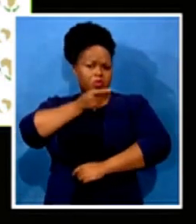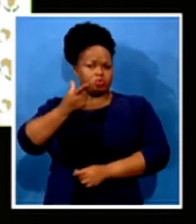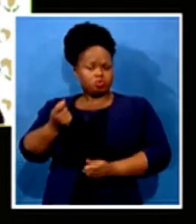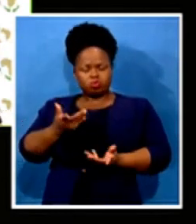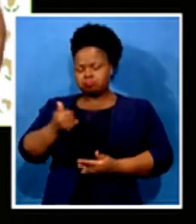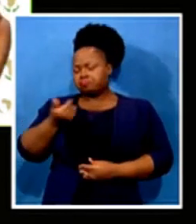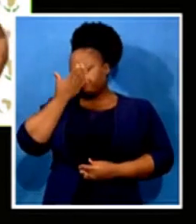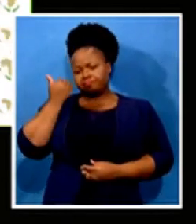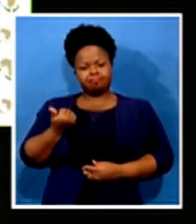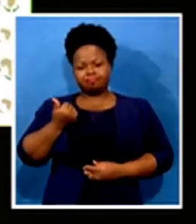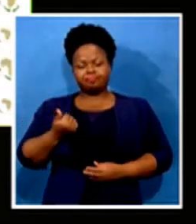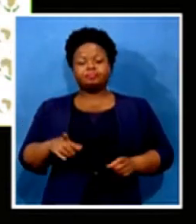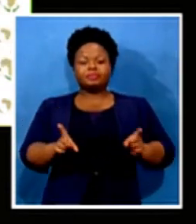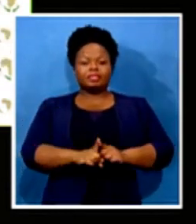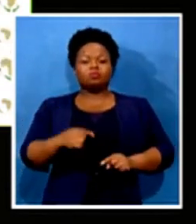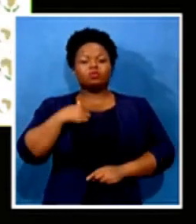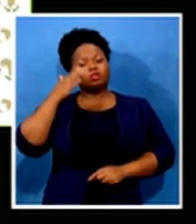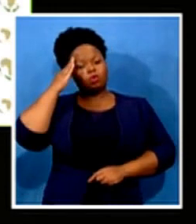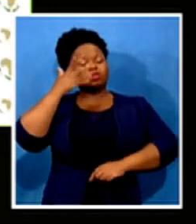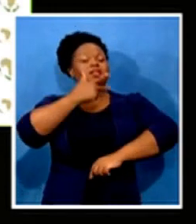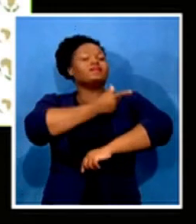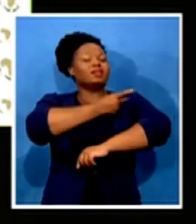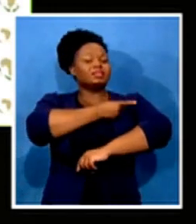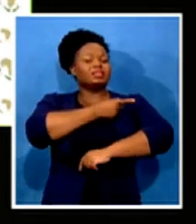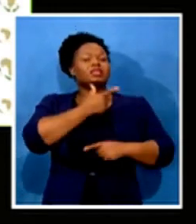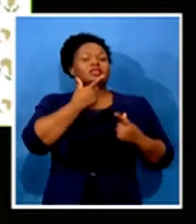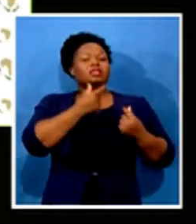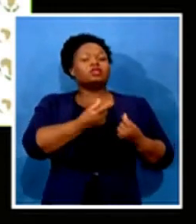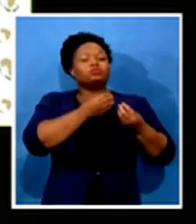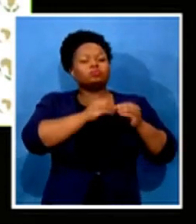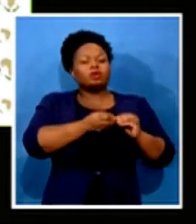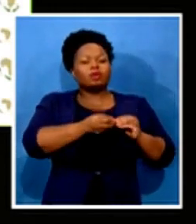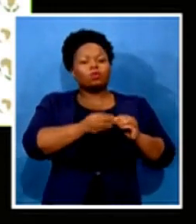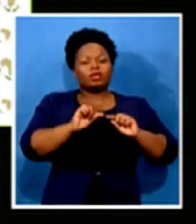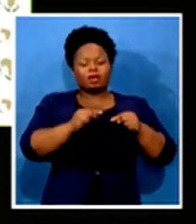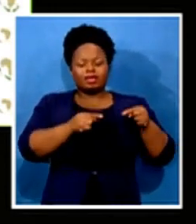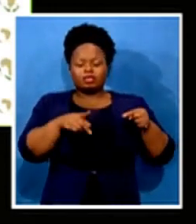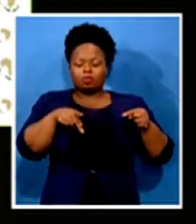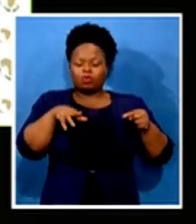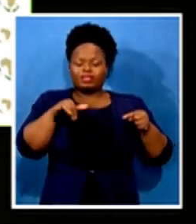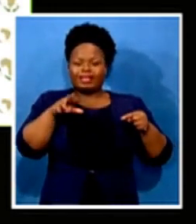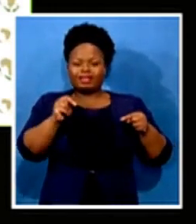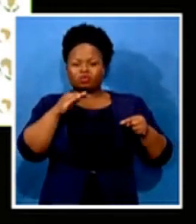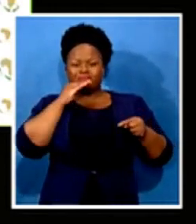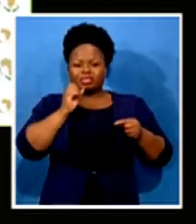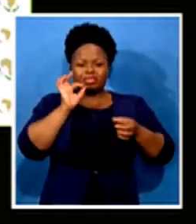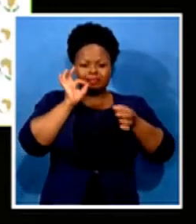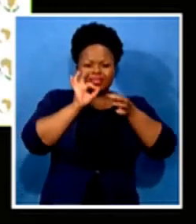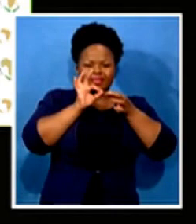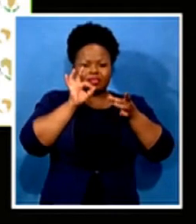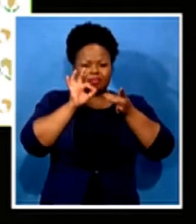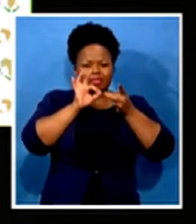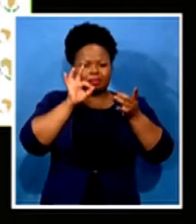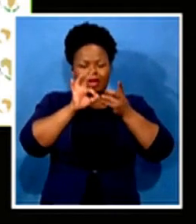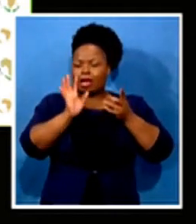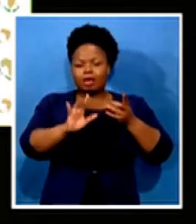that develop against the entire protein and not just those specific sites. So again, we remain very optimistic that this may not